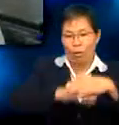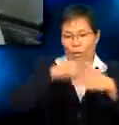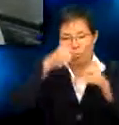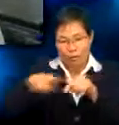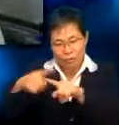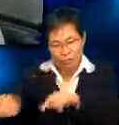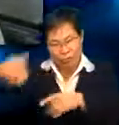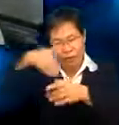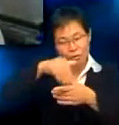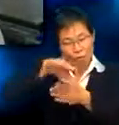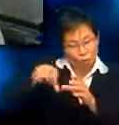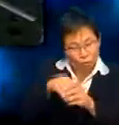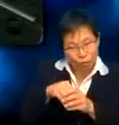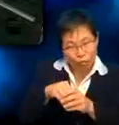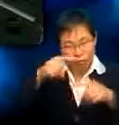variables involved.